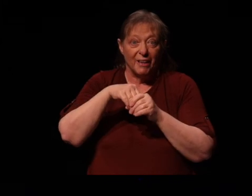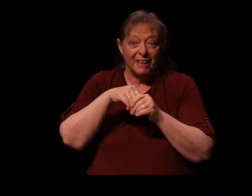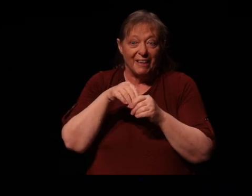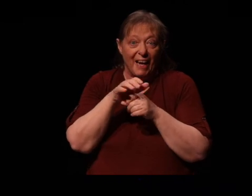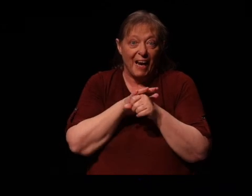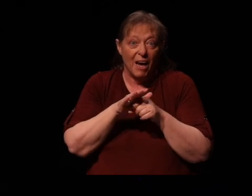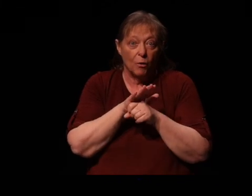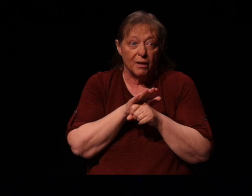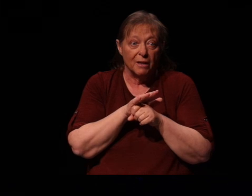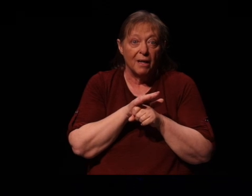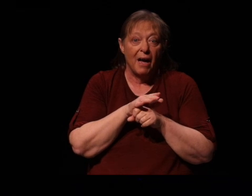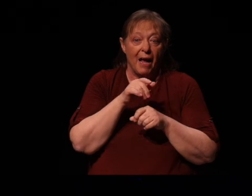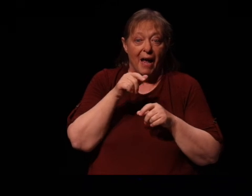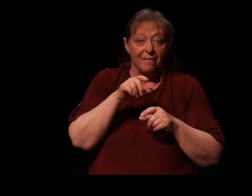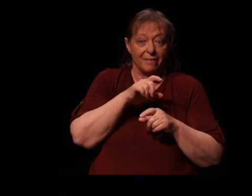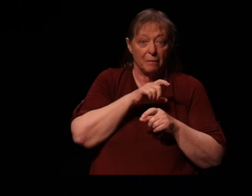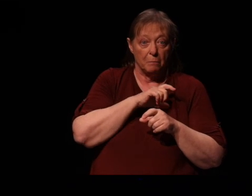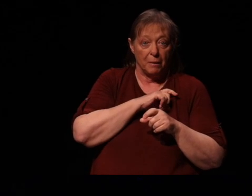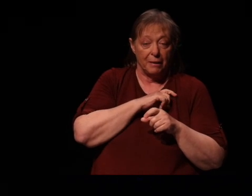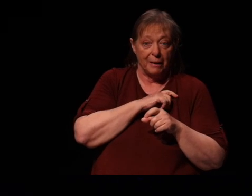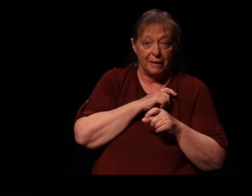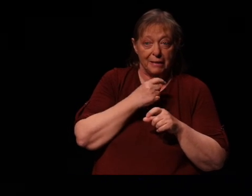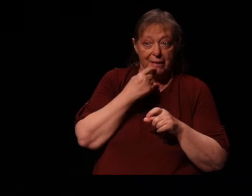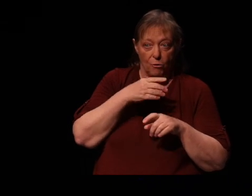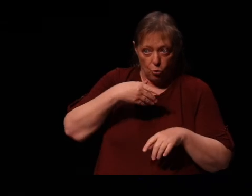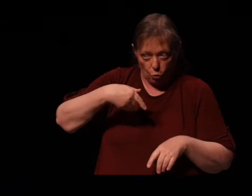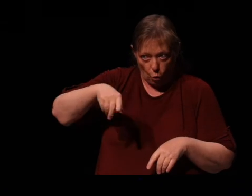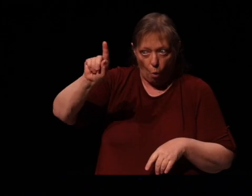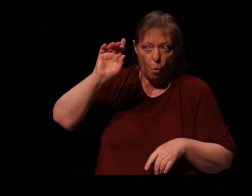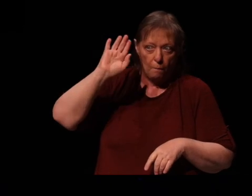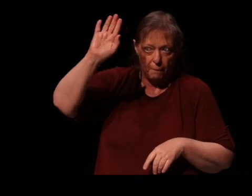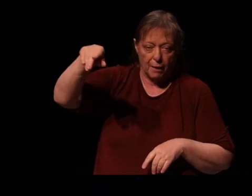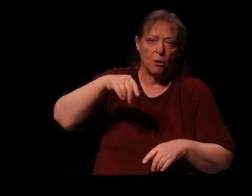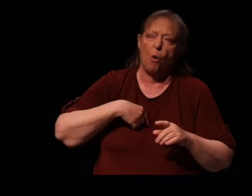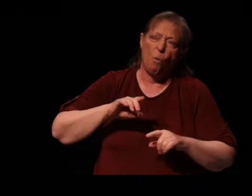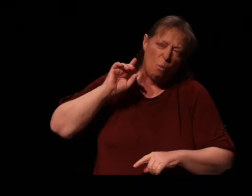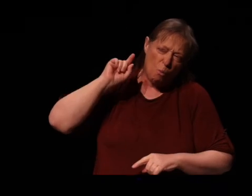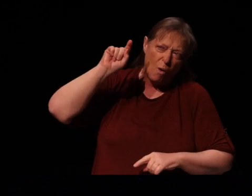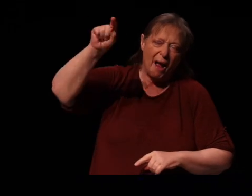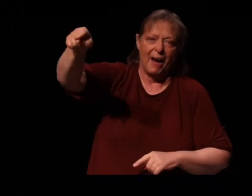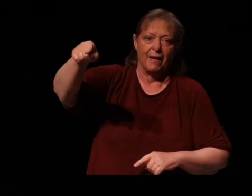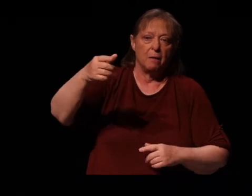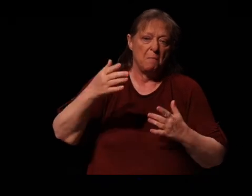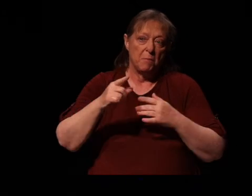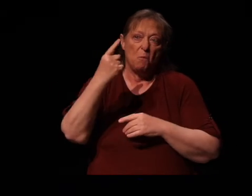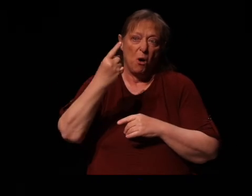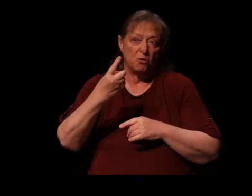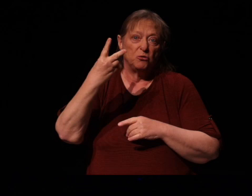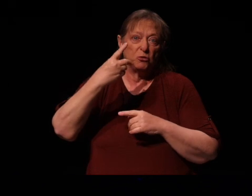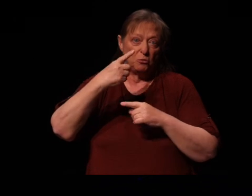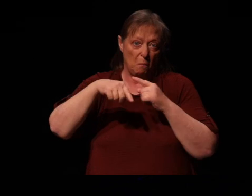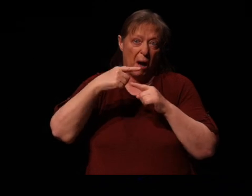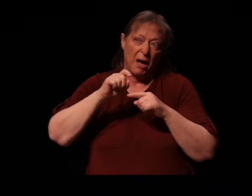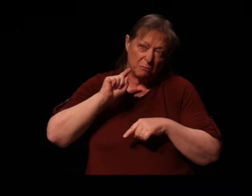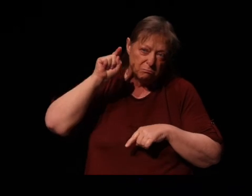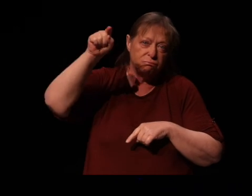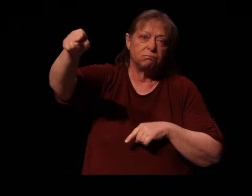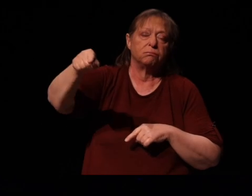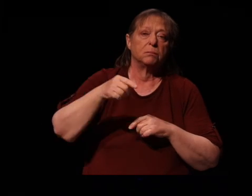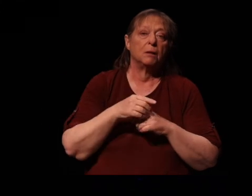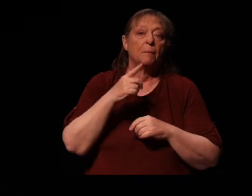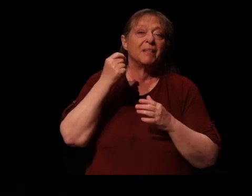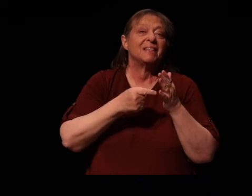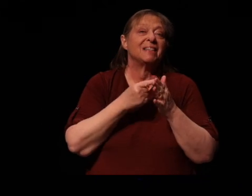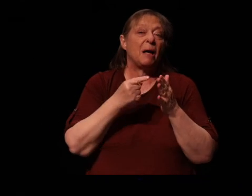you are in a hazardous area and they tell you to back up, back way up. And I mean way up. A couple miles